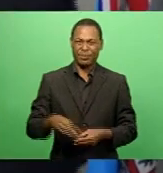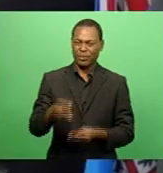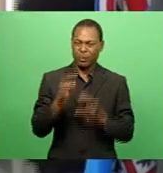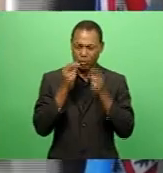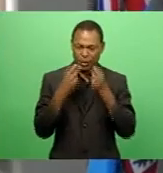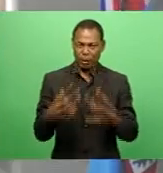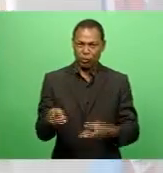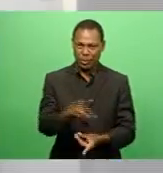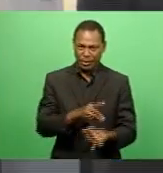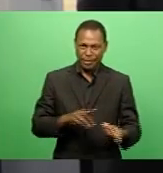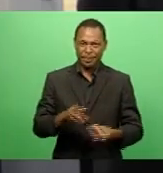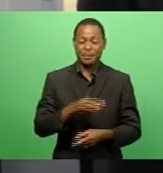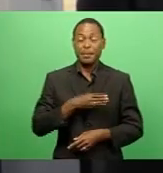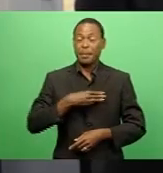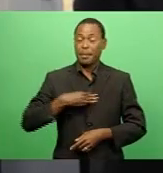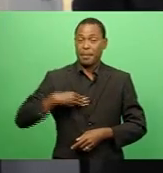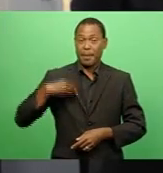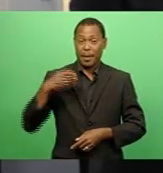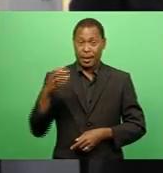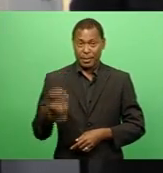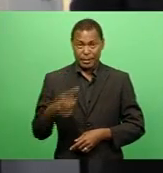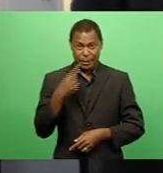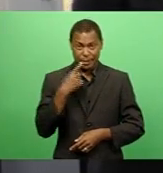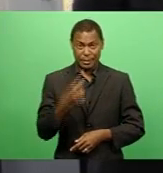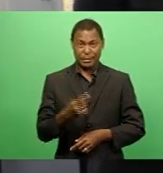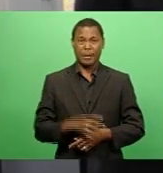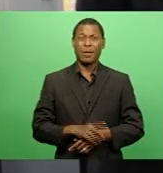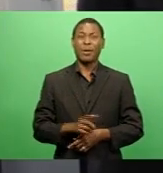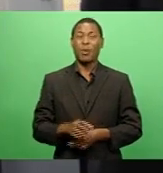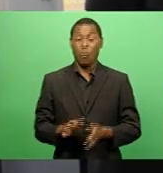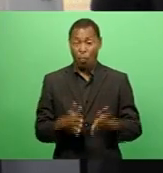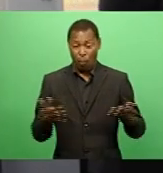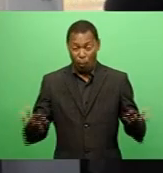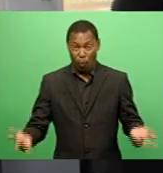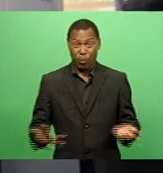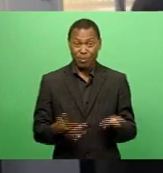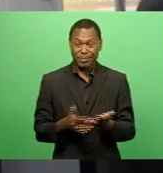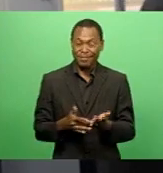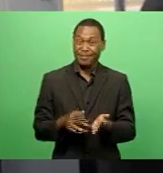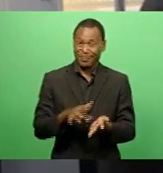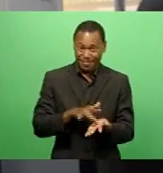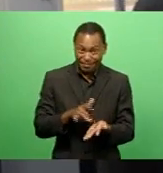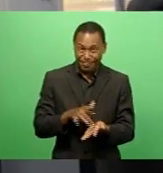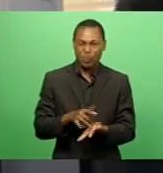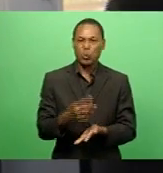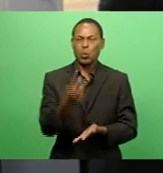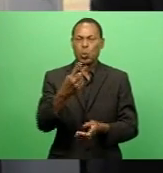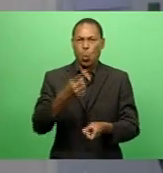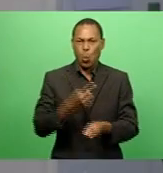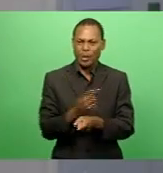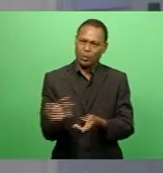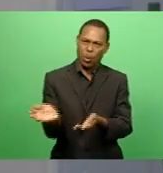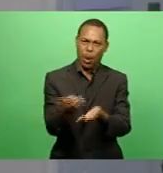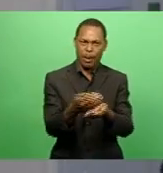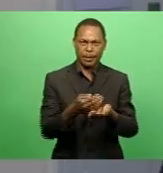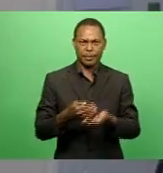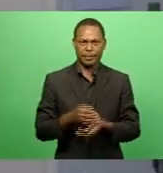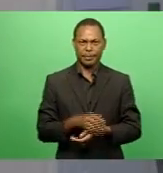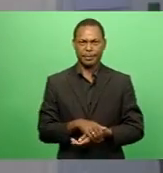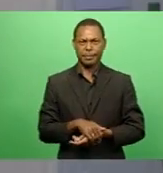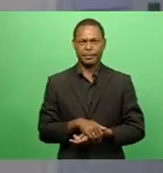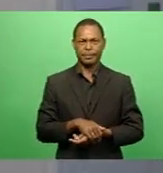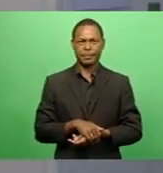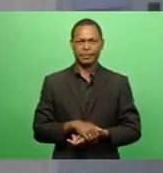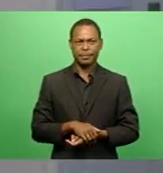Minister Inia Seruiratu says these devices will enable them to collect data within 2 weeks. To assist the efforts